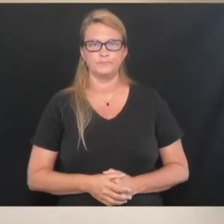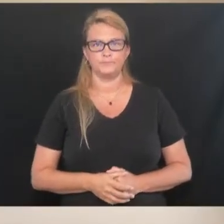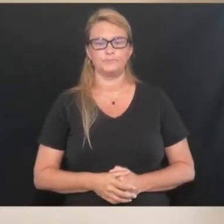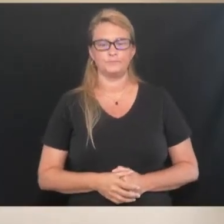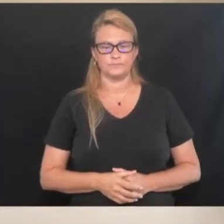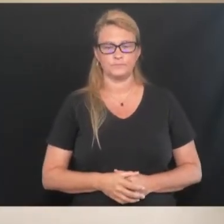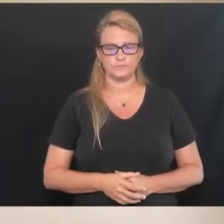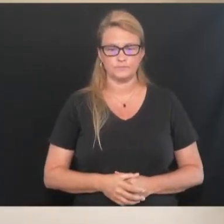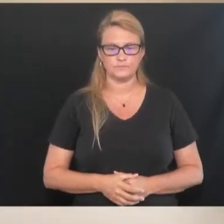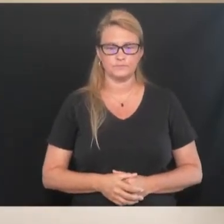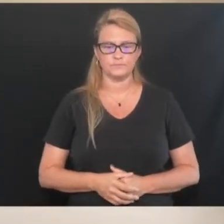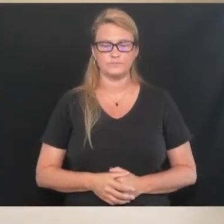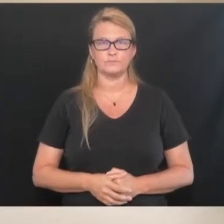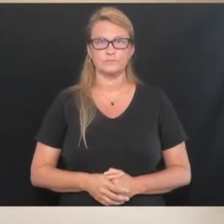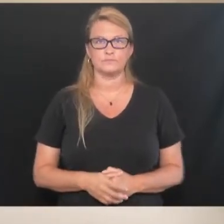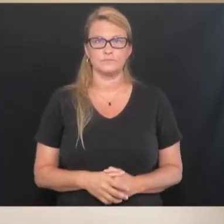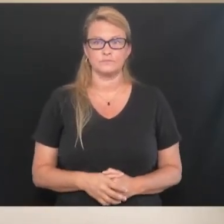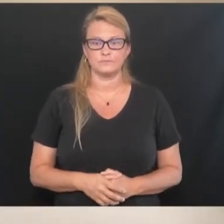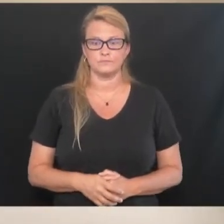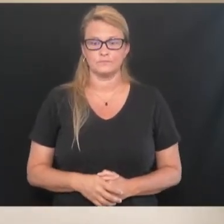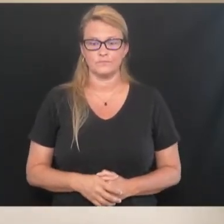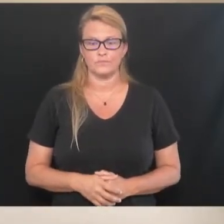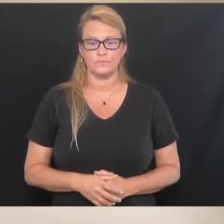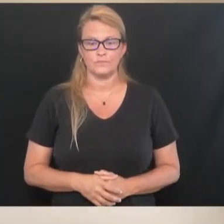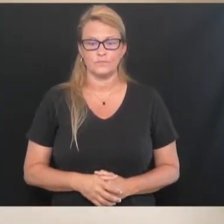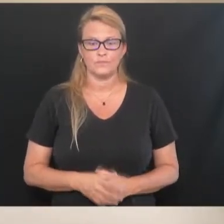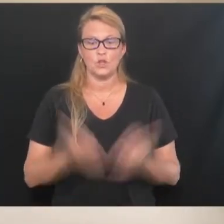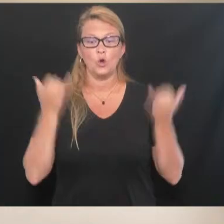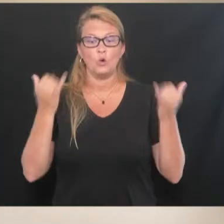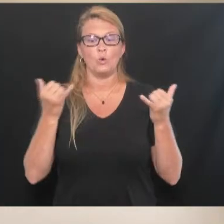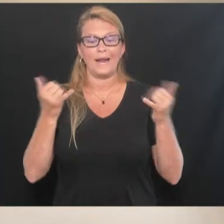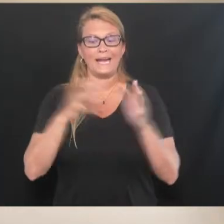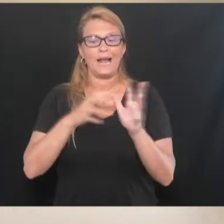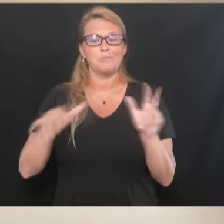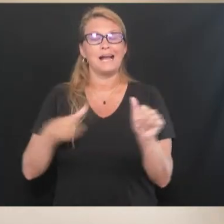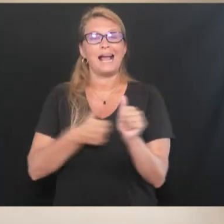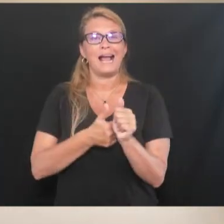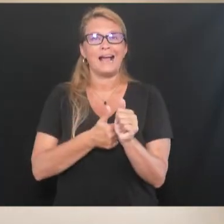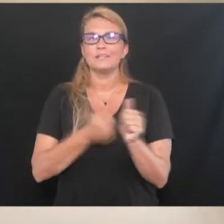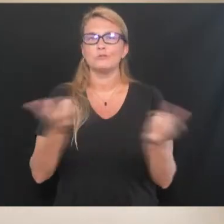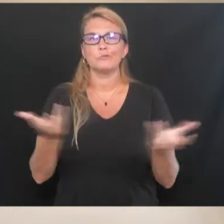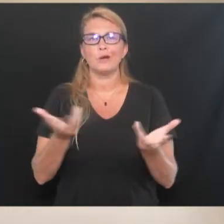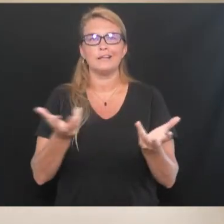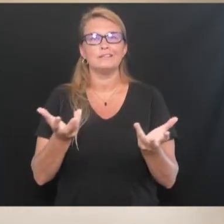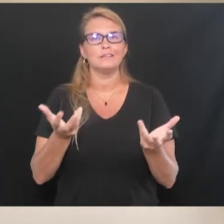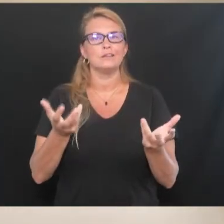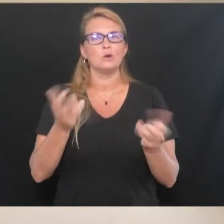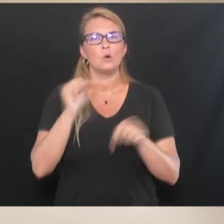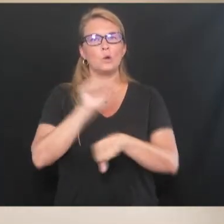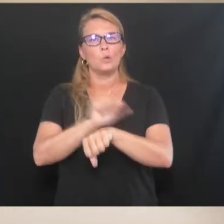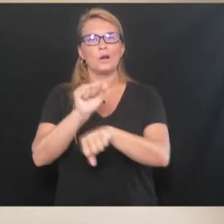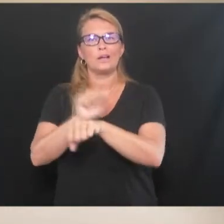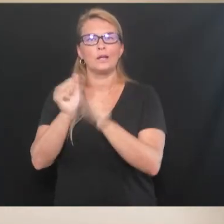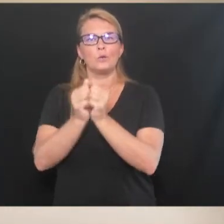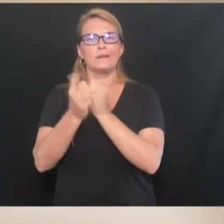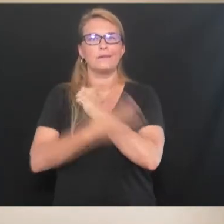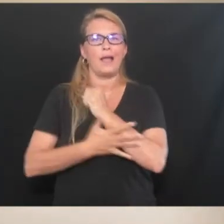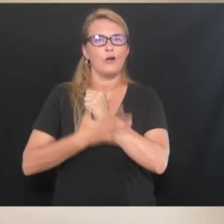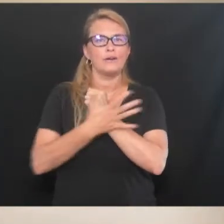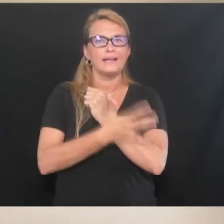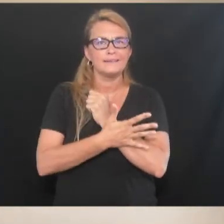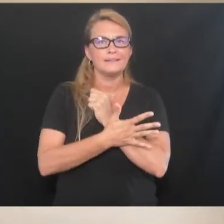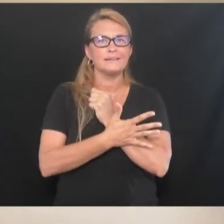Yes, sir, Governor. So, Charles, part of what we're doing right now behind the scenes is working with county levels. We